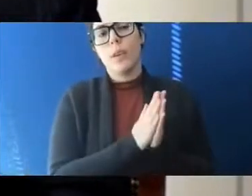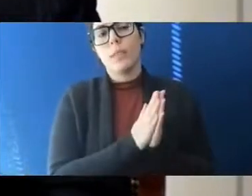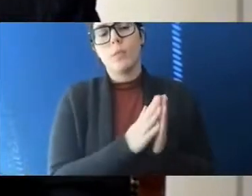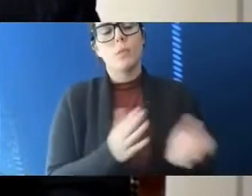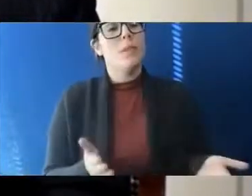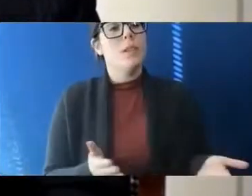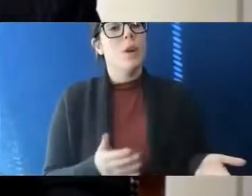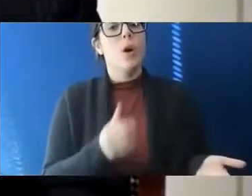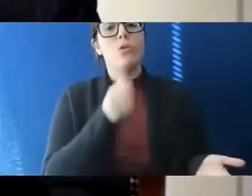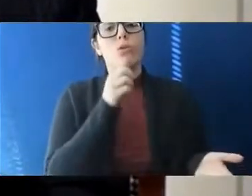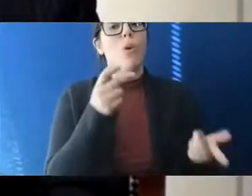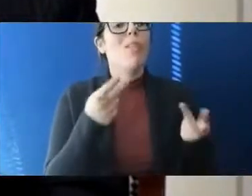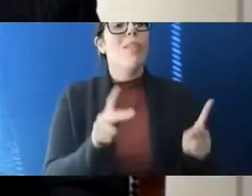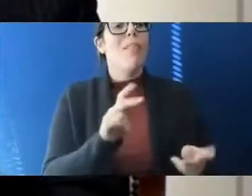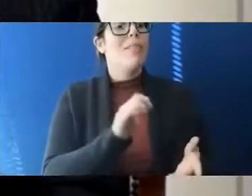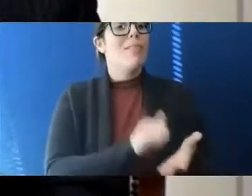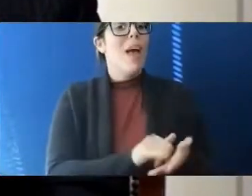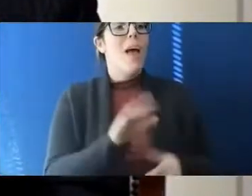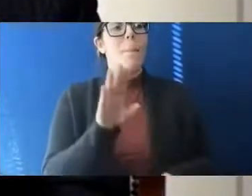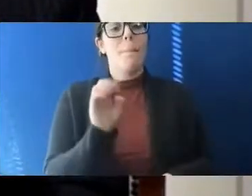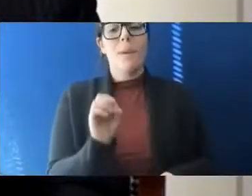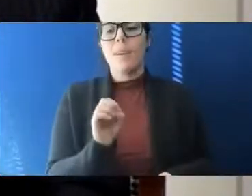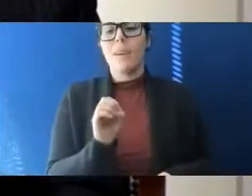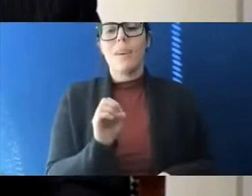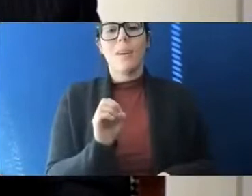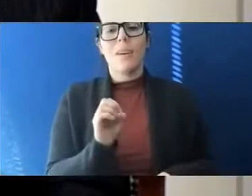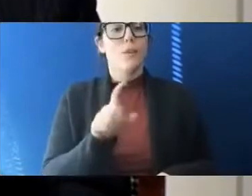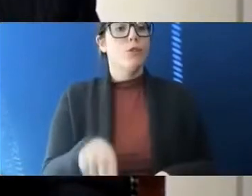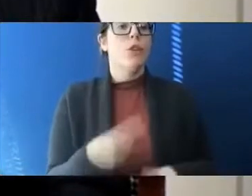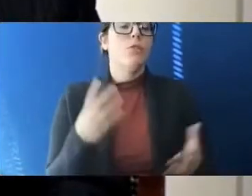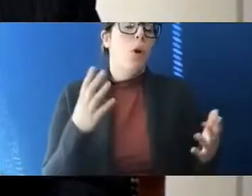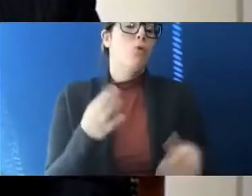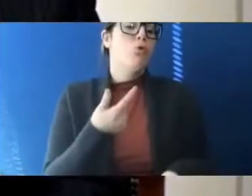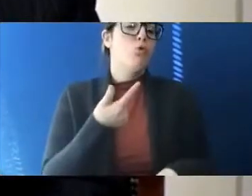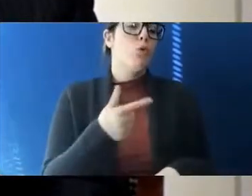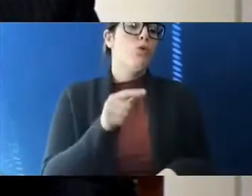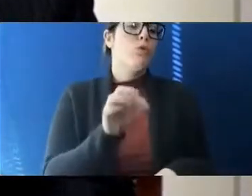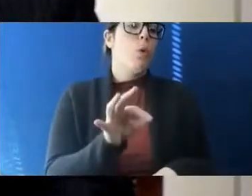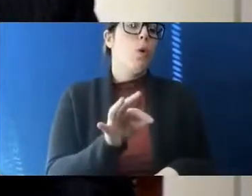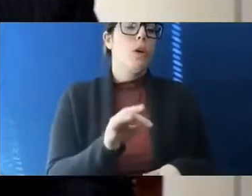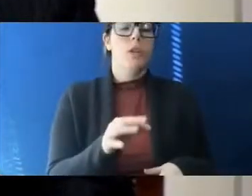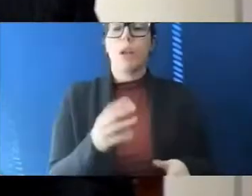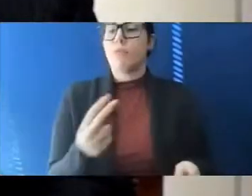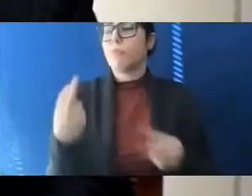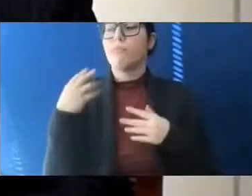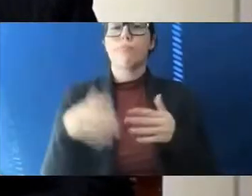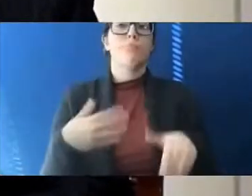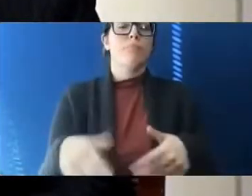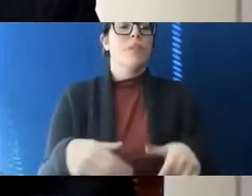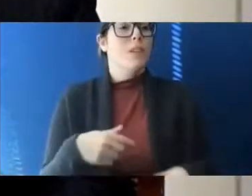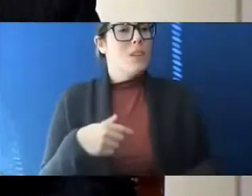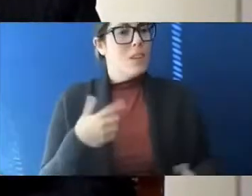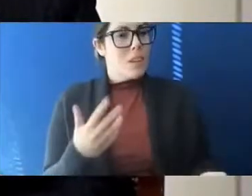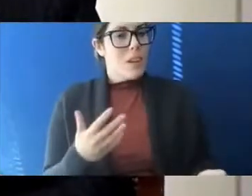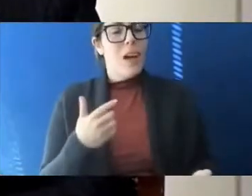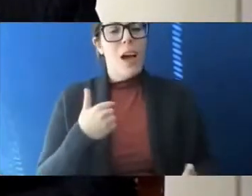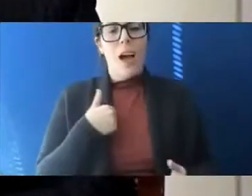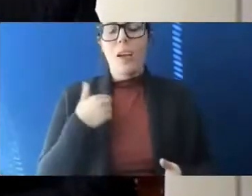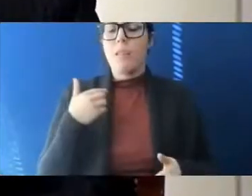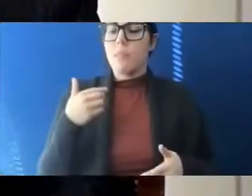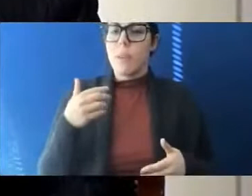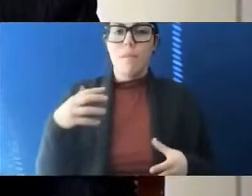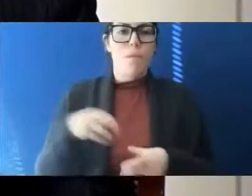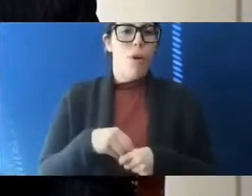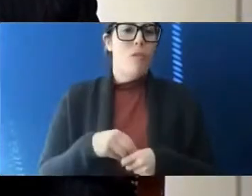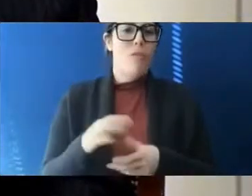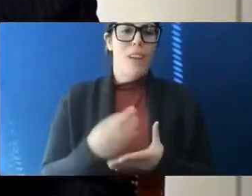don't let it be just a George Floyd moment. I've been running around this financial world